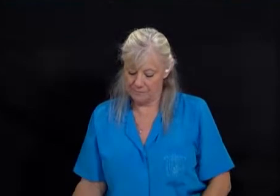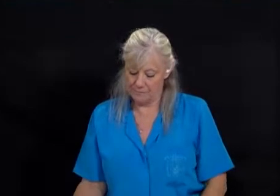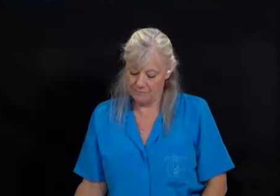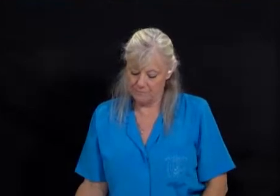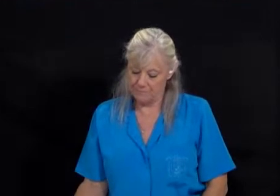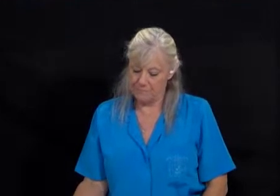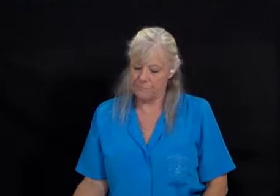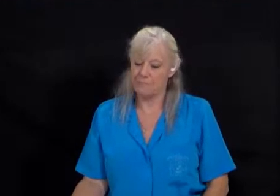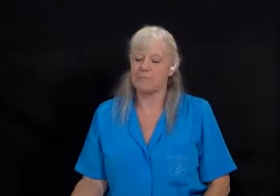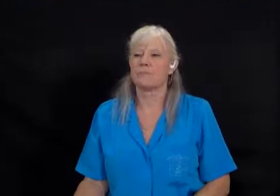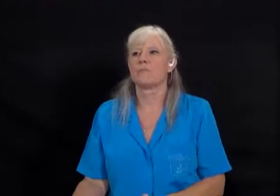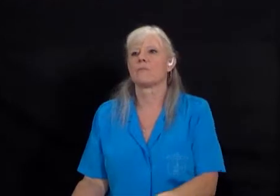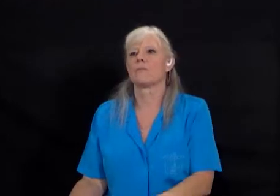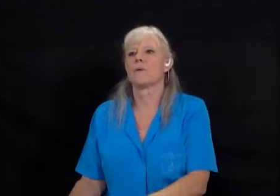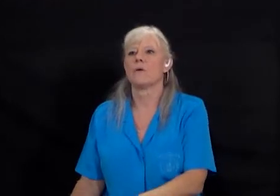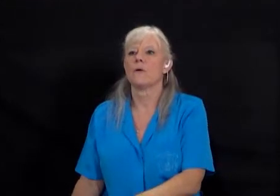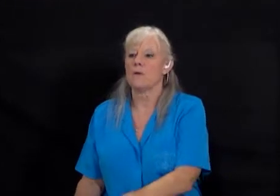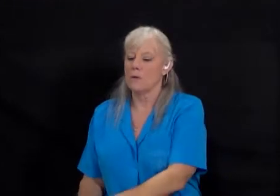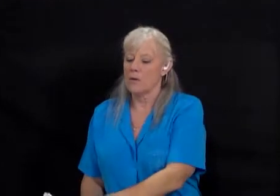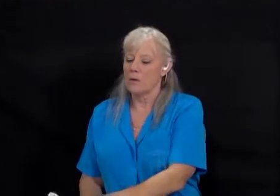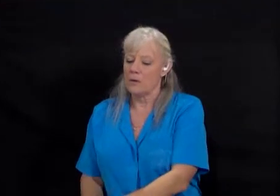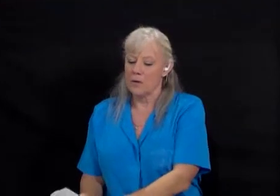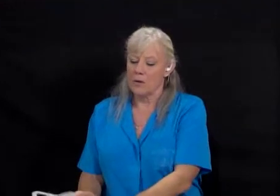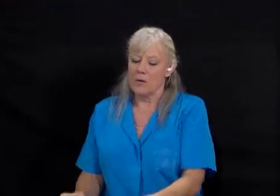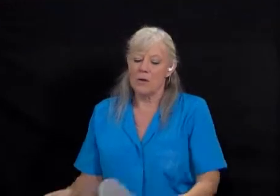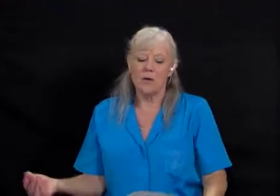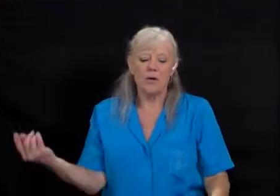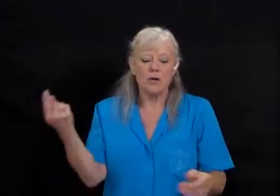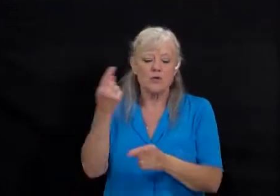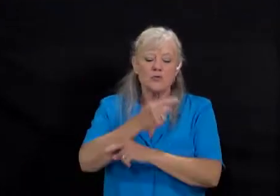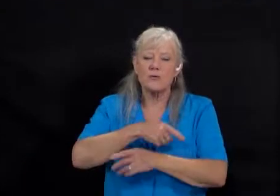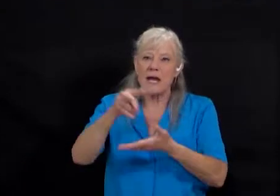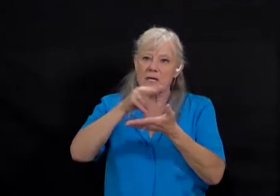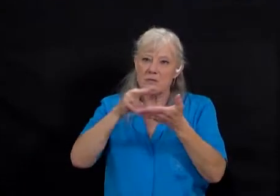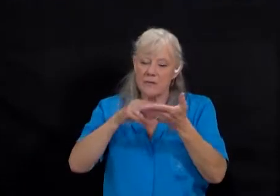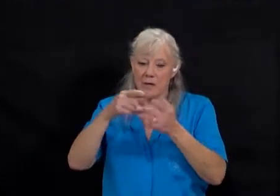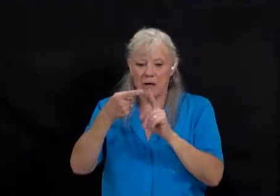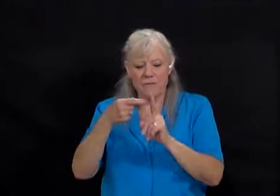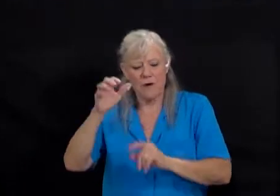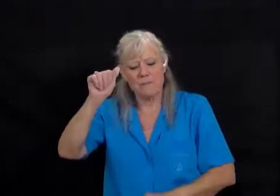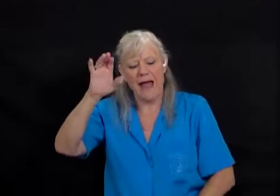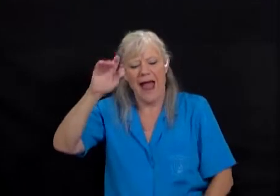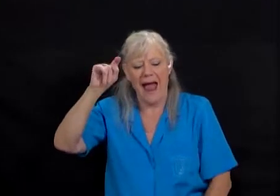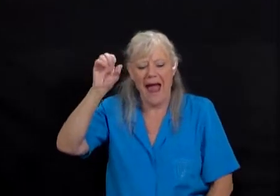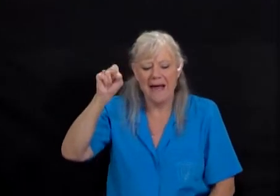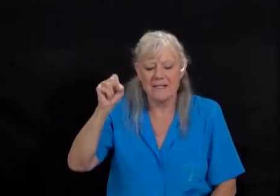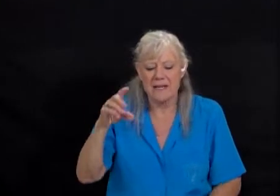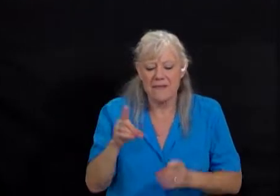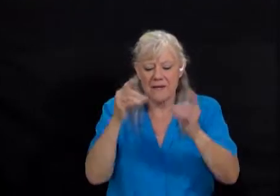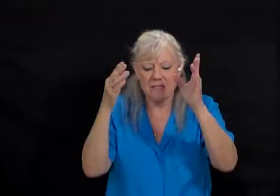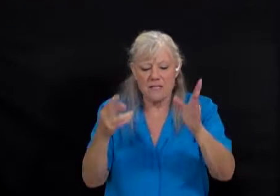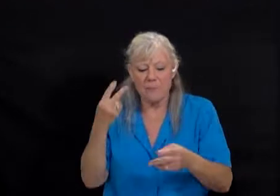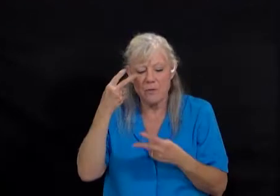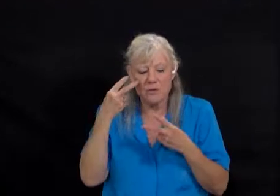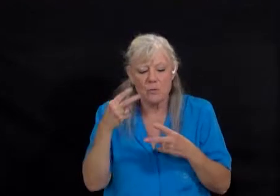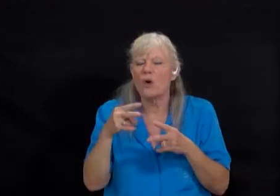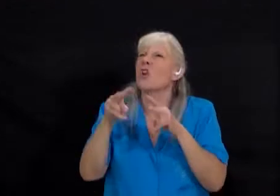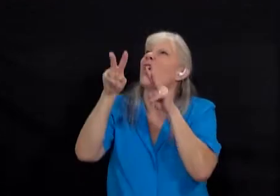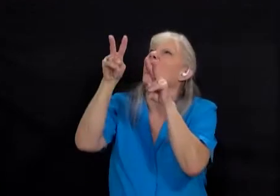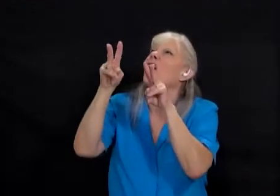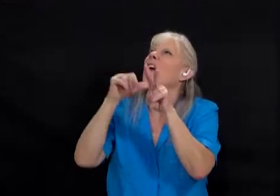In today's reading from Acts, the disciples were looking at the sky, not understanding where Jesus was